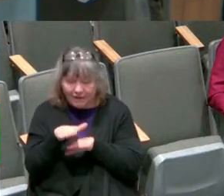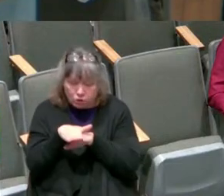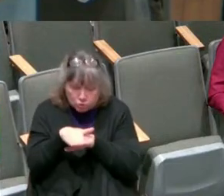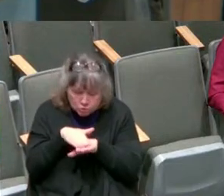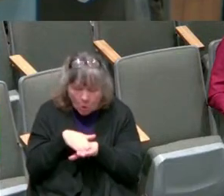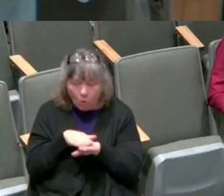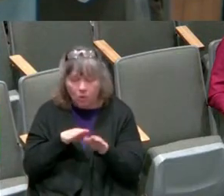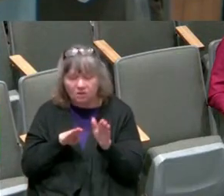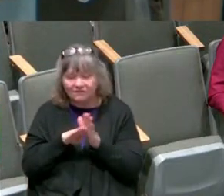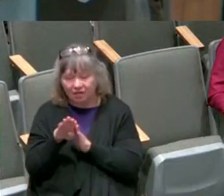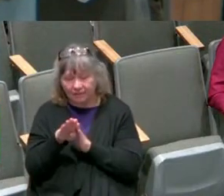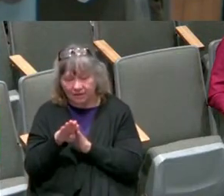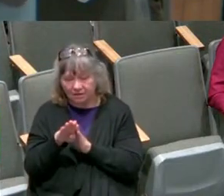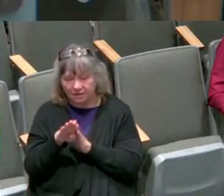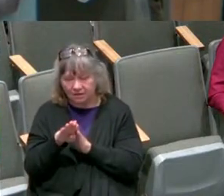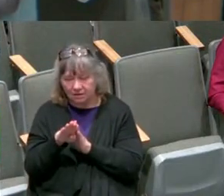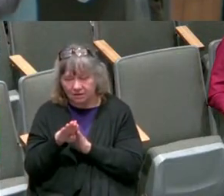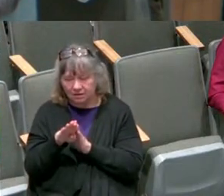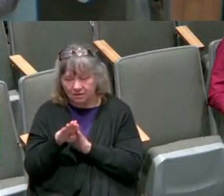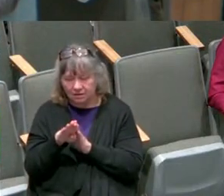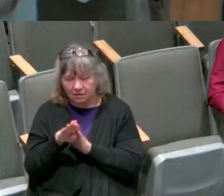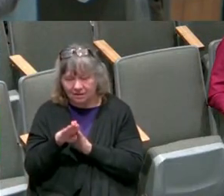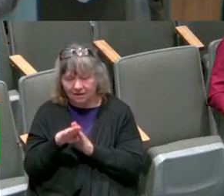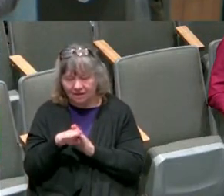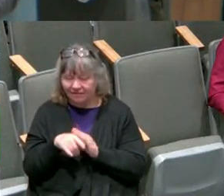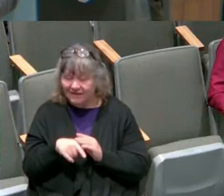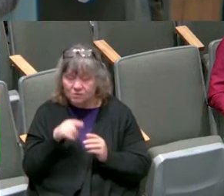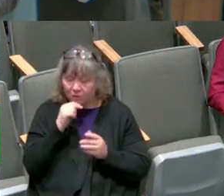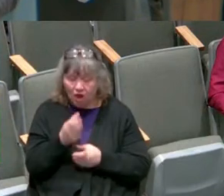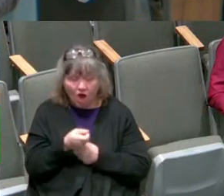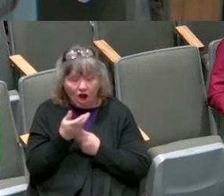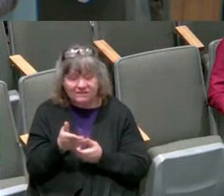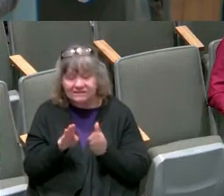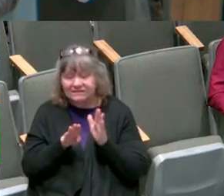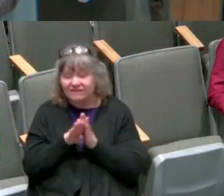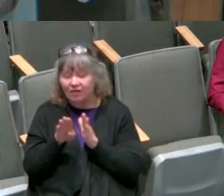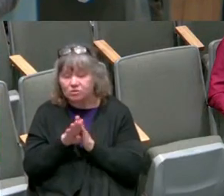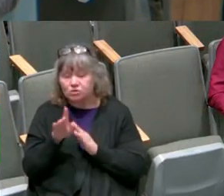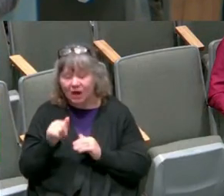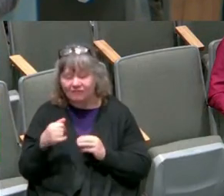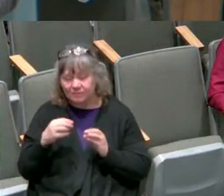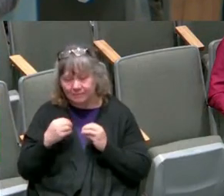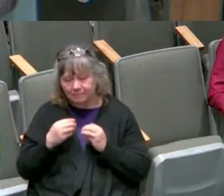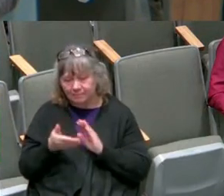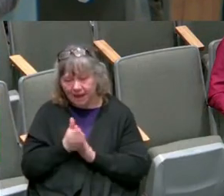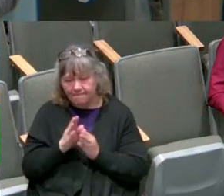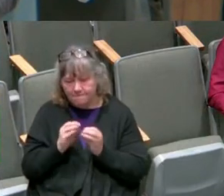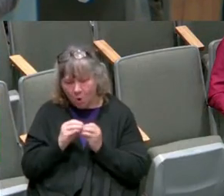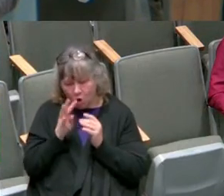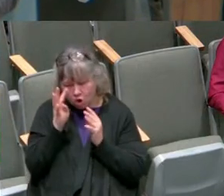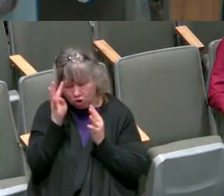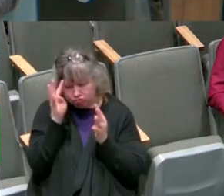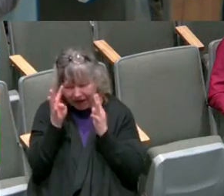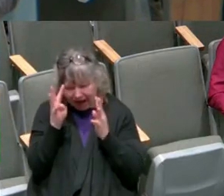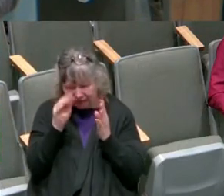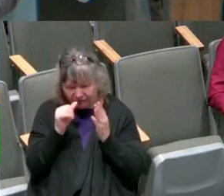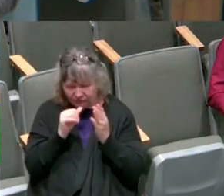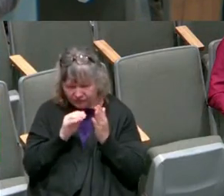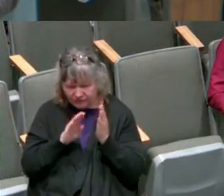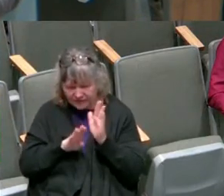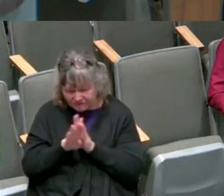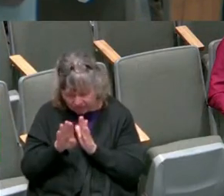development ultimately this will cause developers to have to be more creative in their development